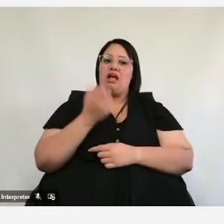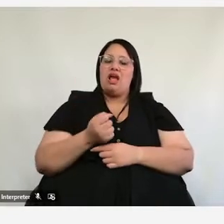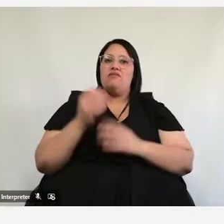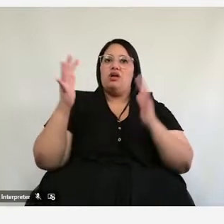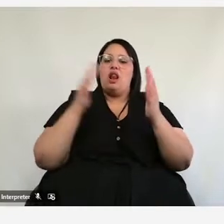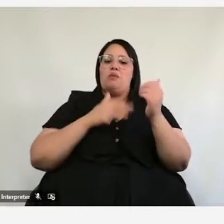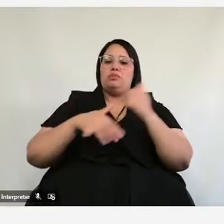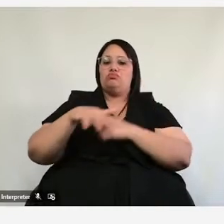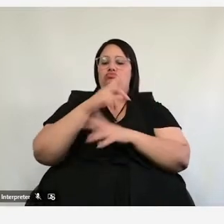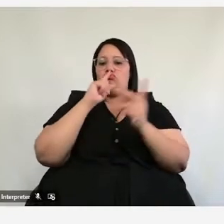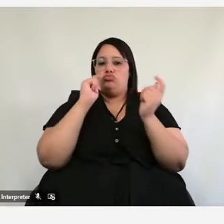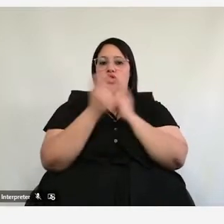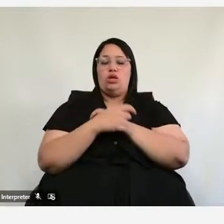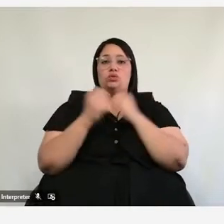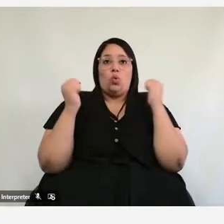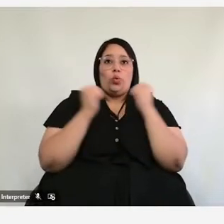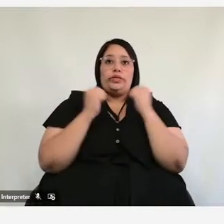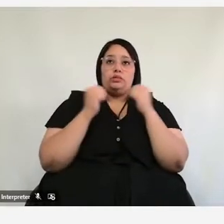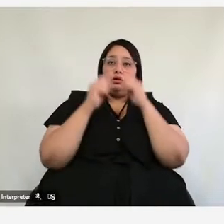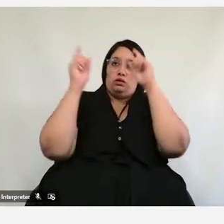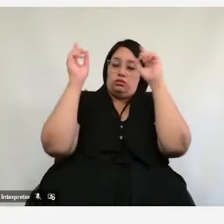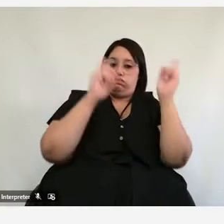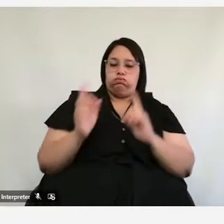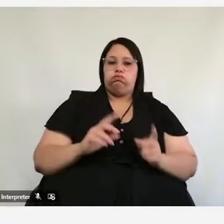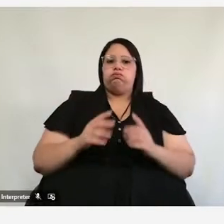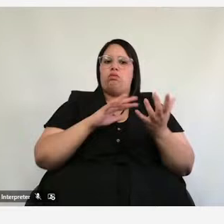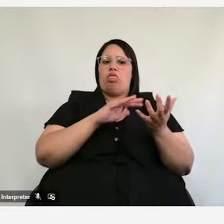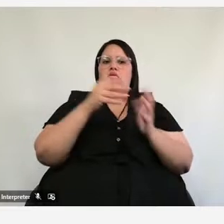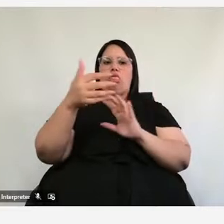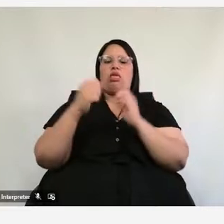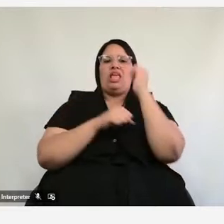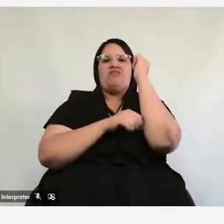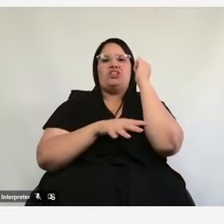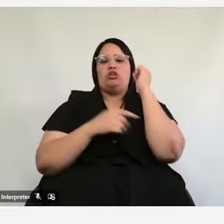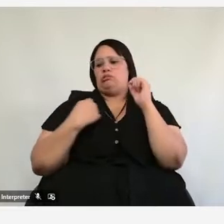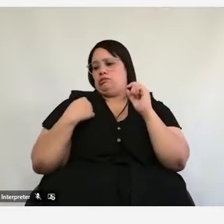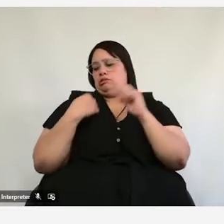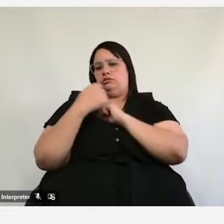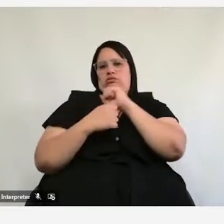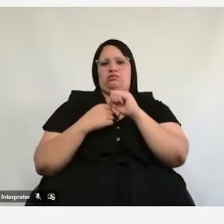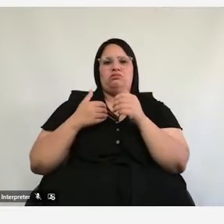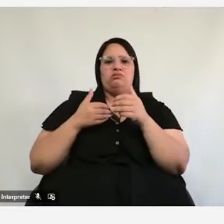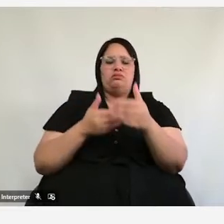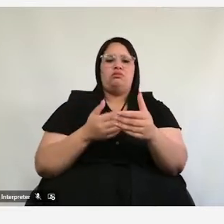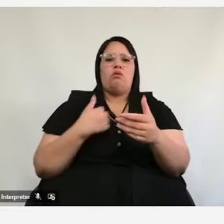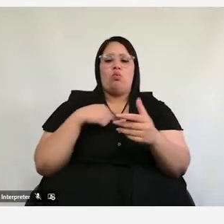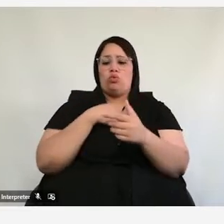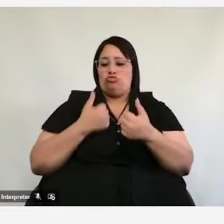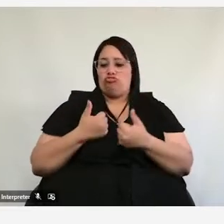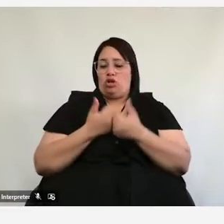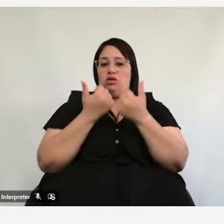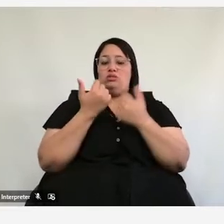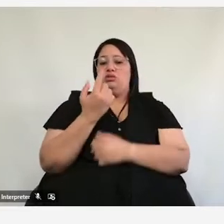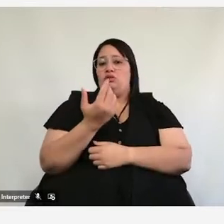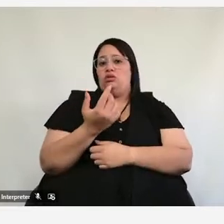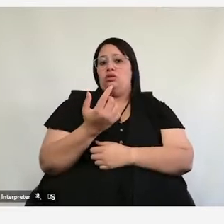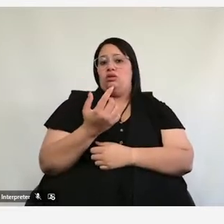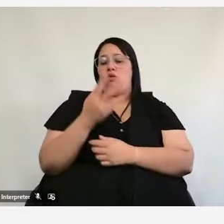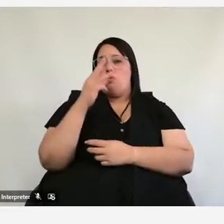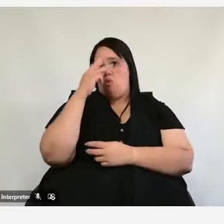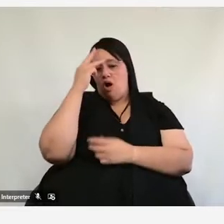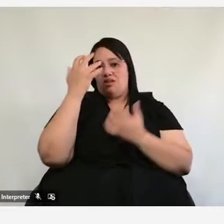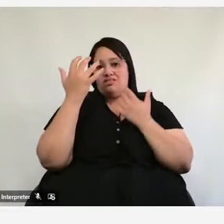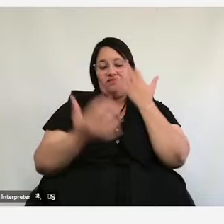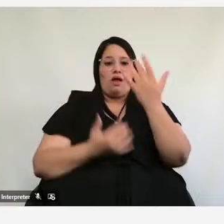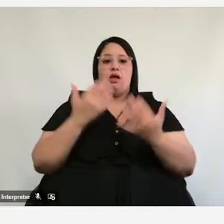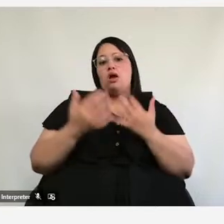change. Winter storms have destroyed infrastructure in recent years. We are challenged by wildfires, and